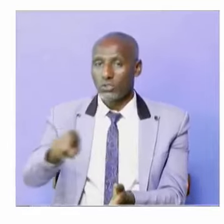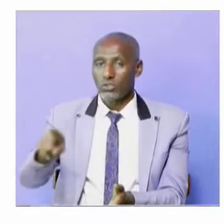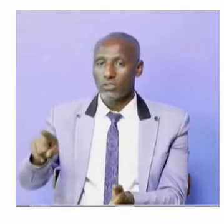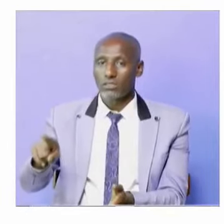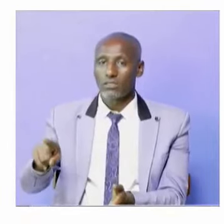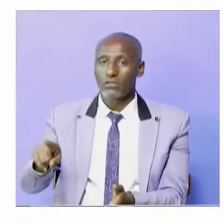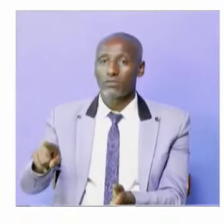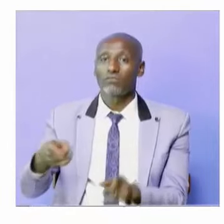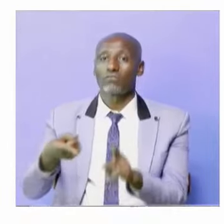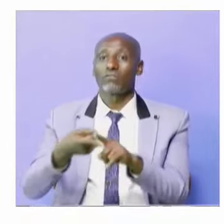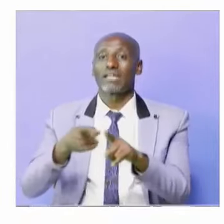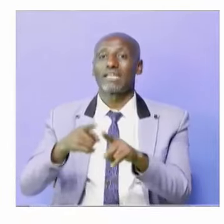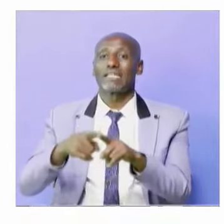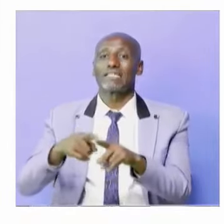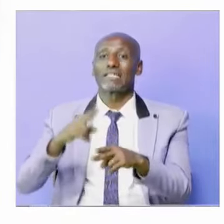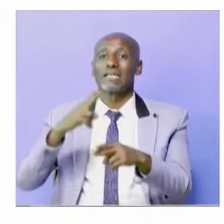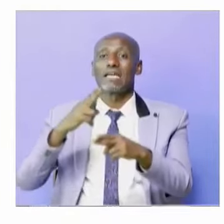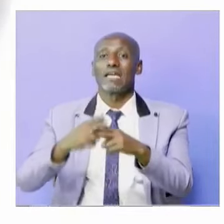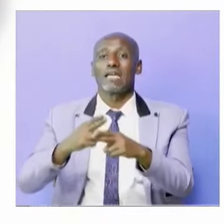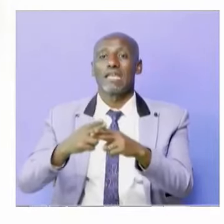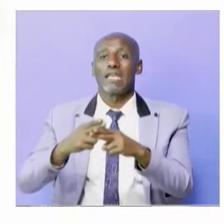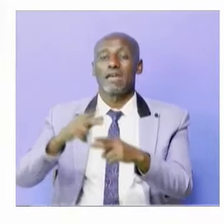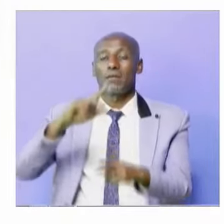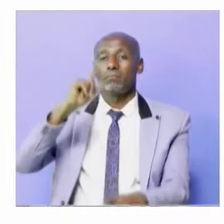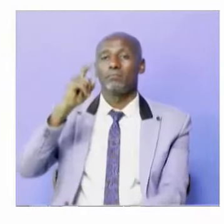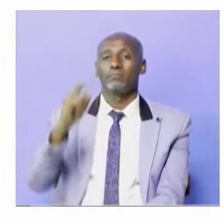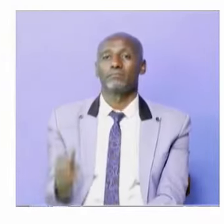your friend's name?